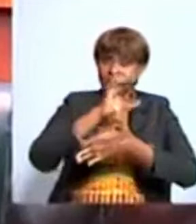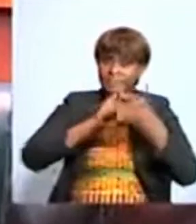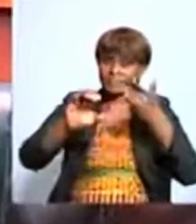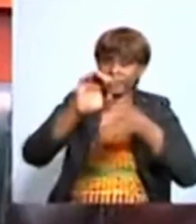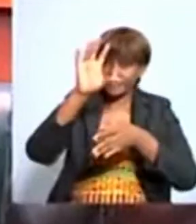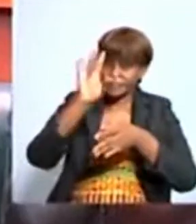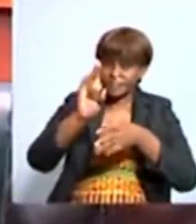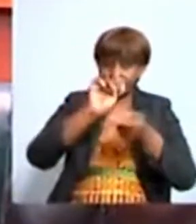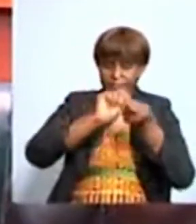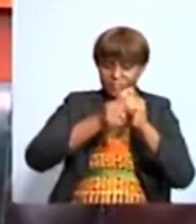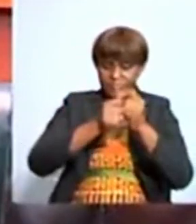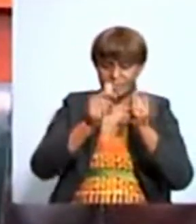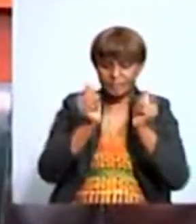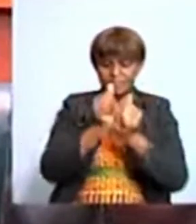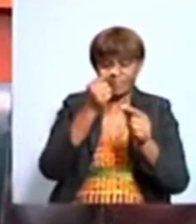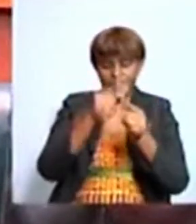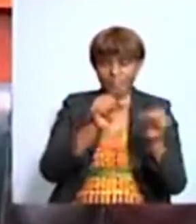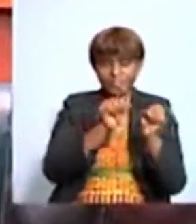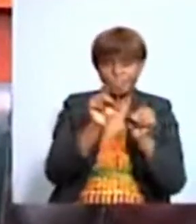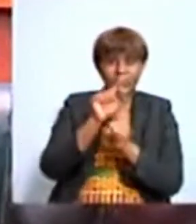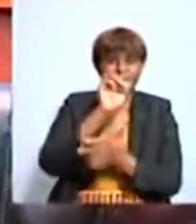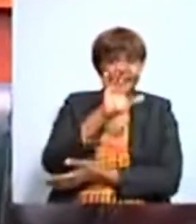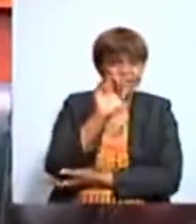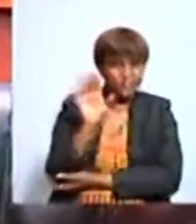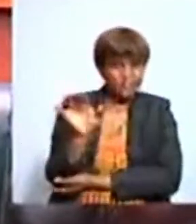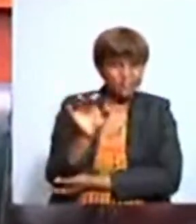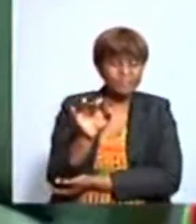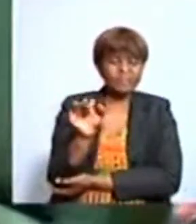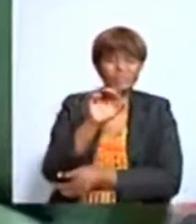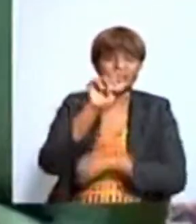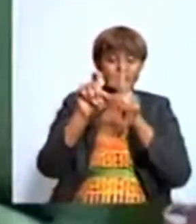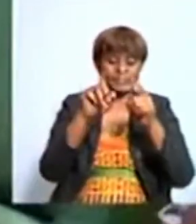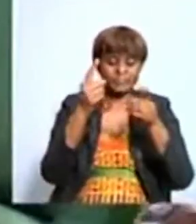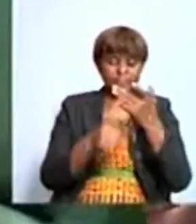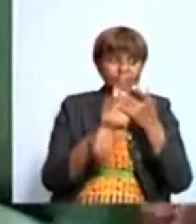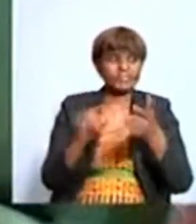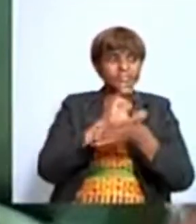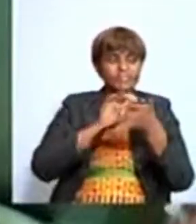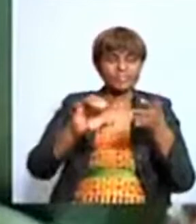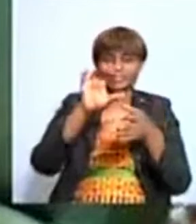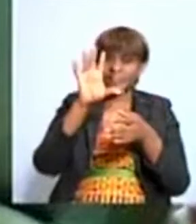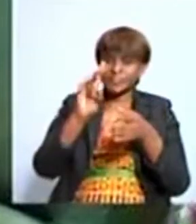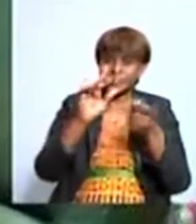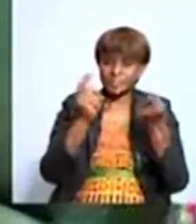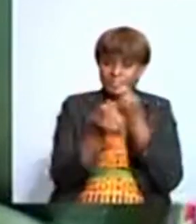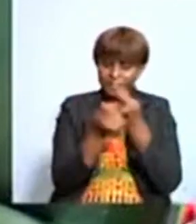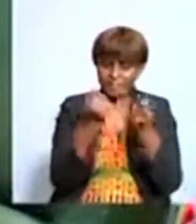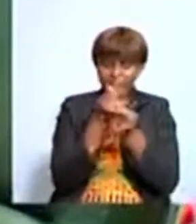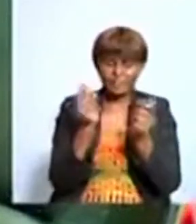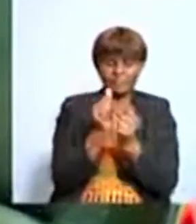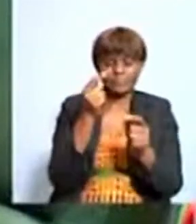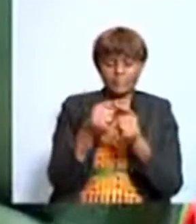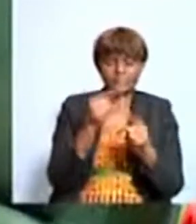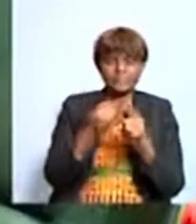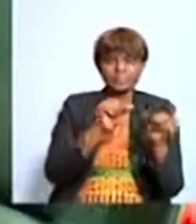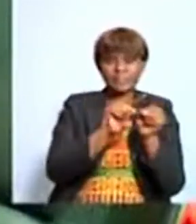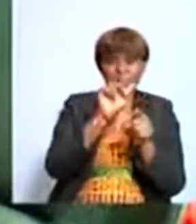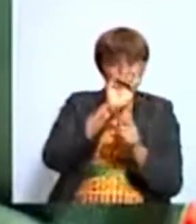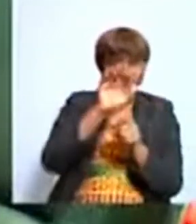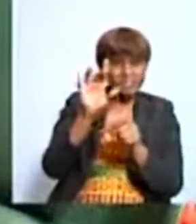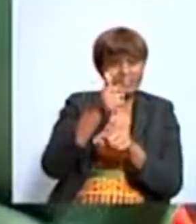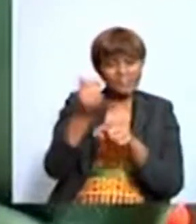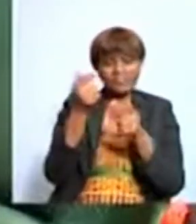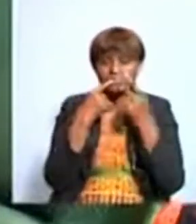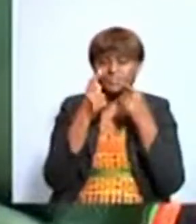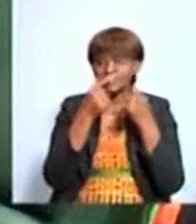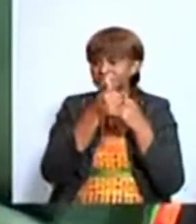be amended with words as circulated. The question is that Clause 7 be amended with words as circulated. Any debate?